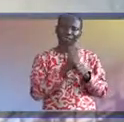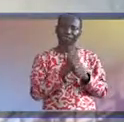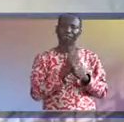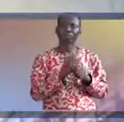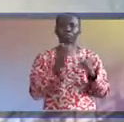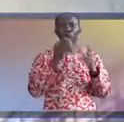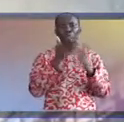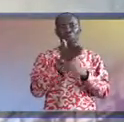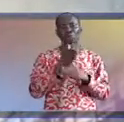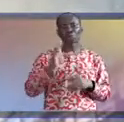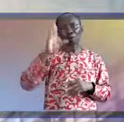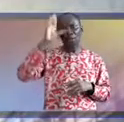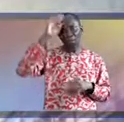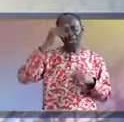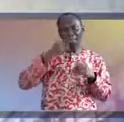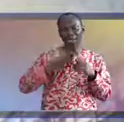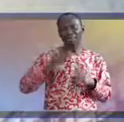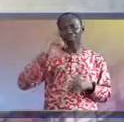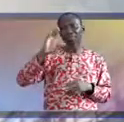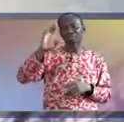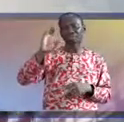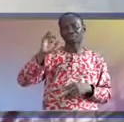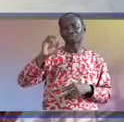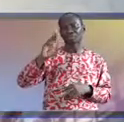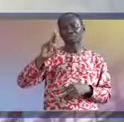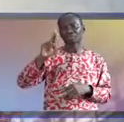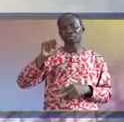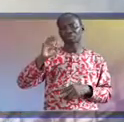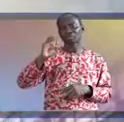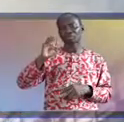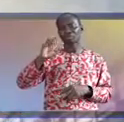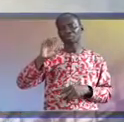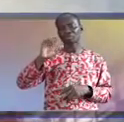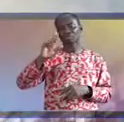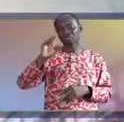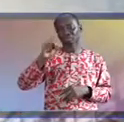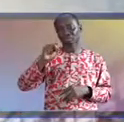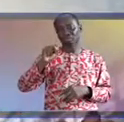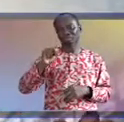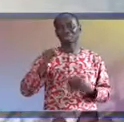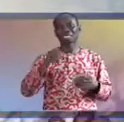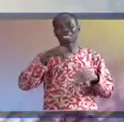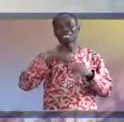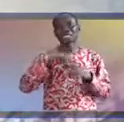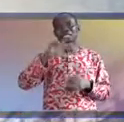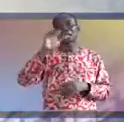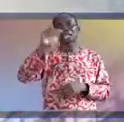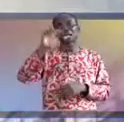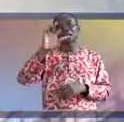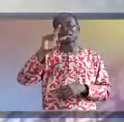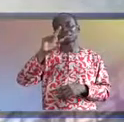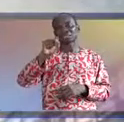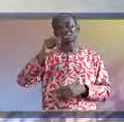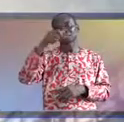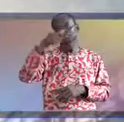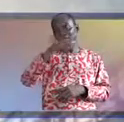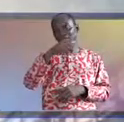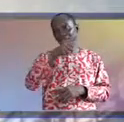Yesu bo no obe gu Jew fo ni ama memu fo so di buye Yakobon ahinie